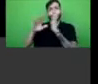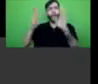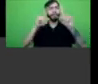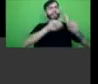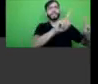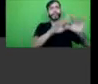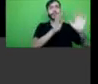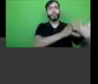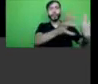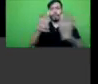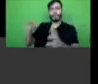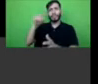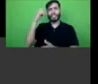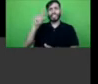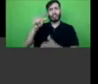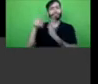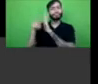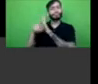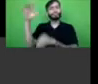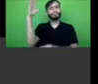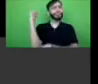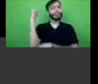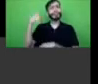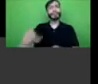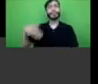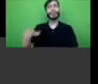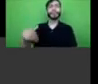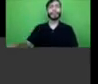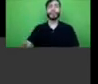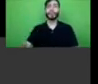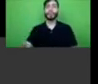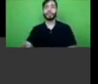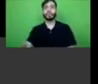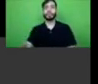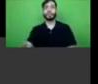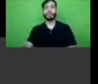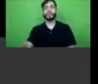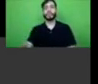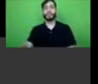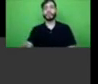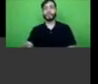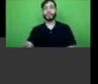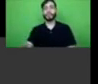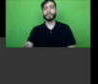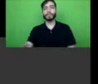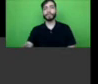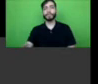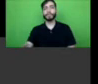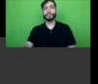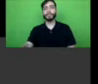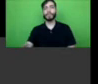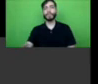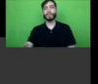especially since it is Black disabled people who are disproportionately being